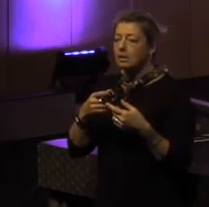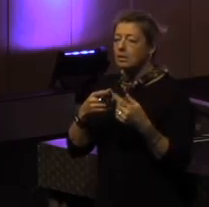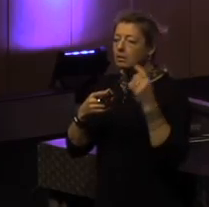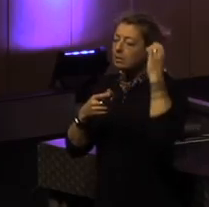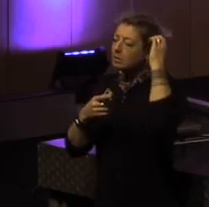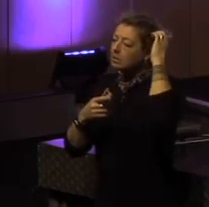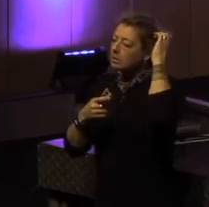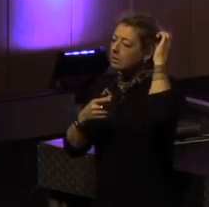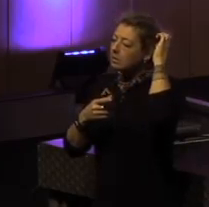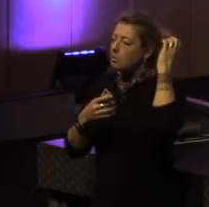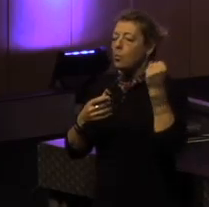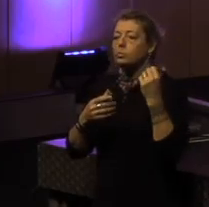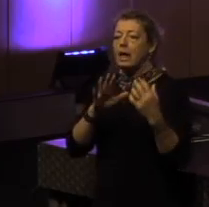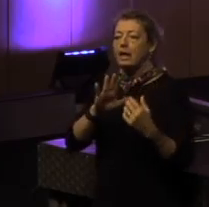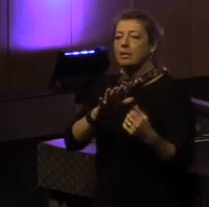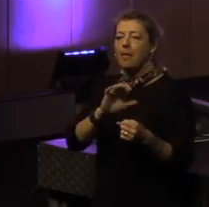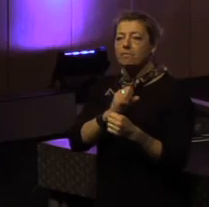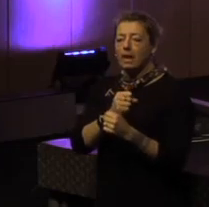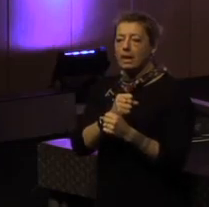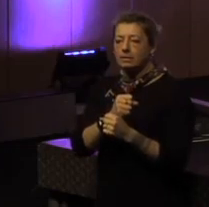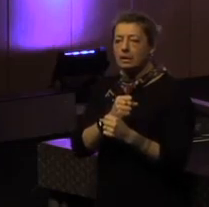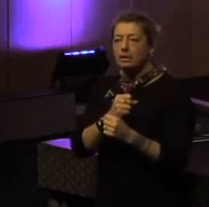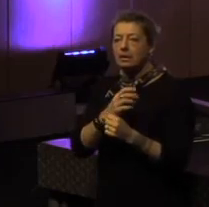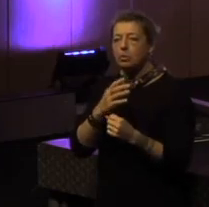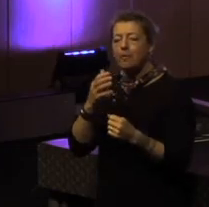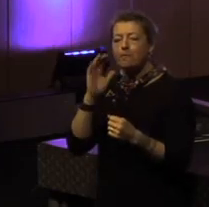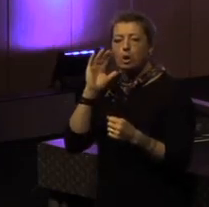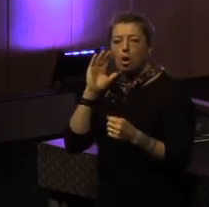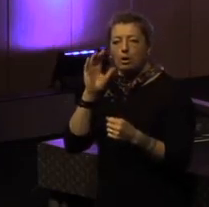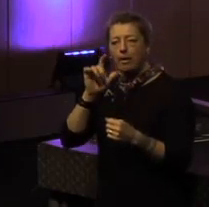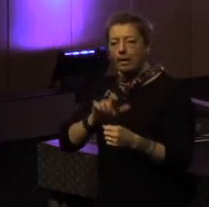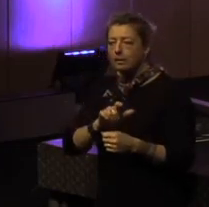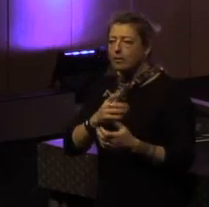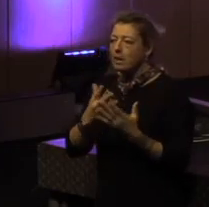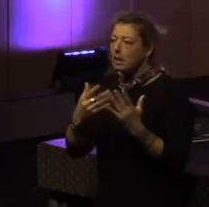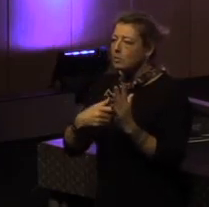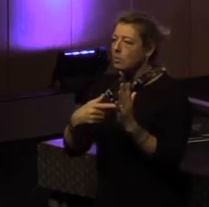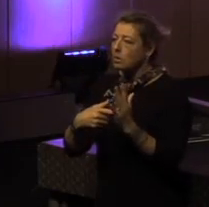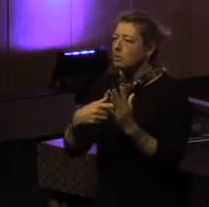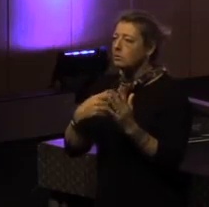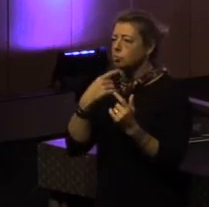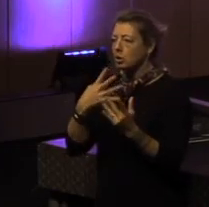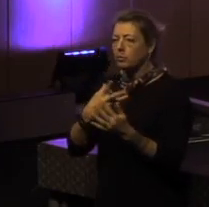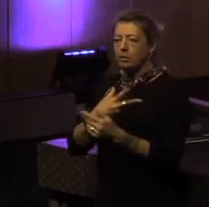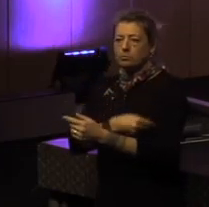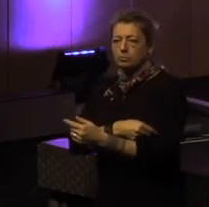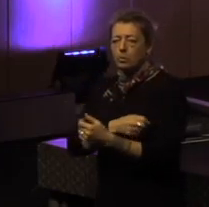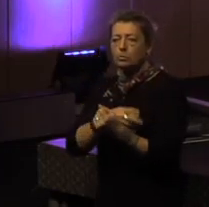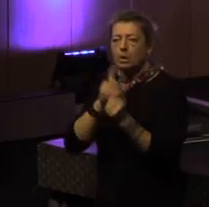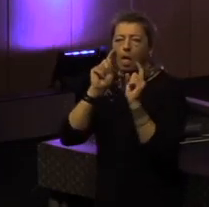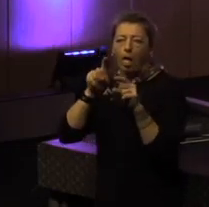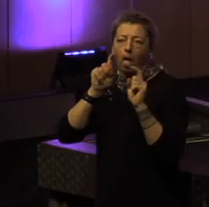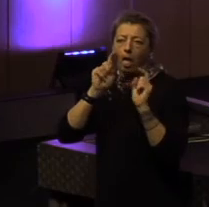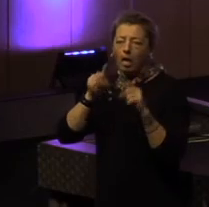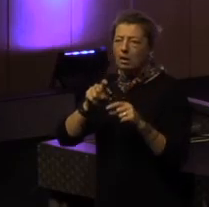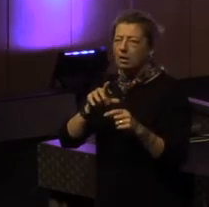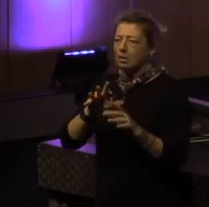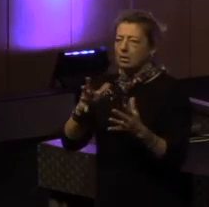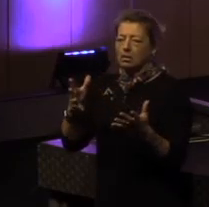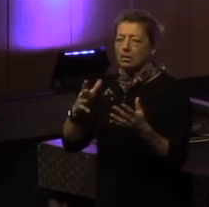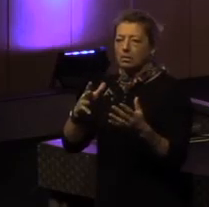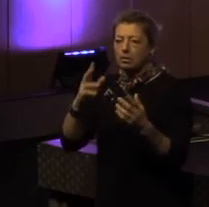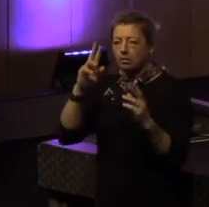I had the pleasure of going to Paris this summer and meeting a group that operated under the